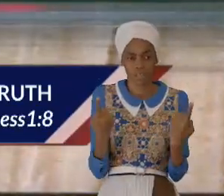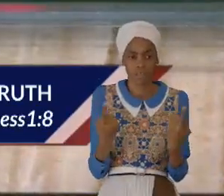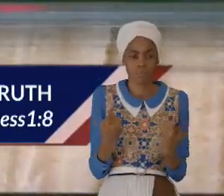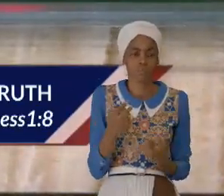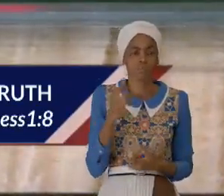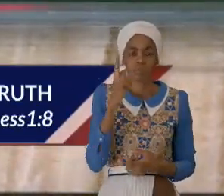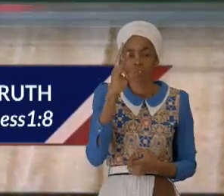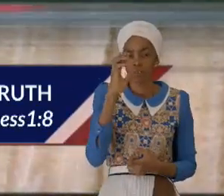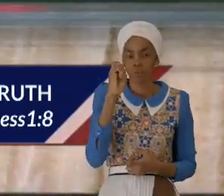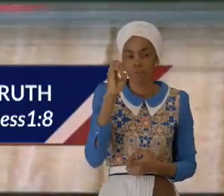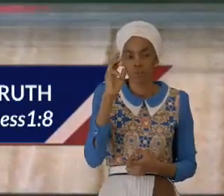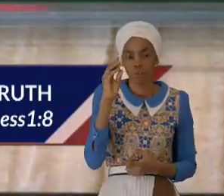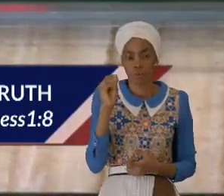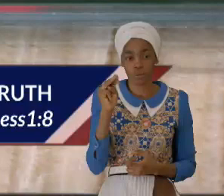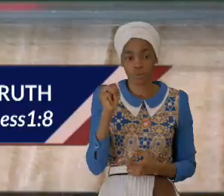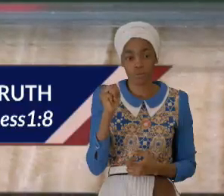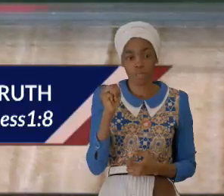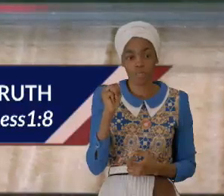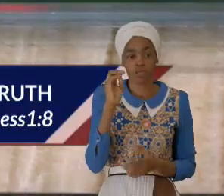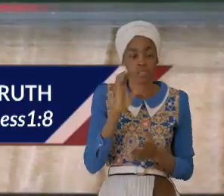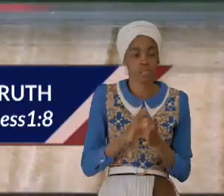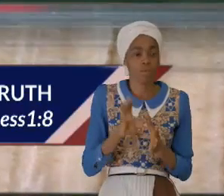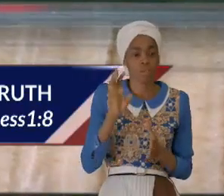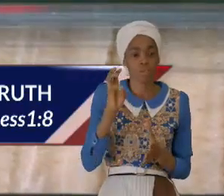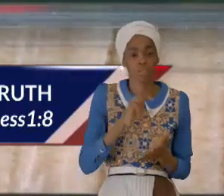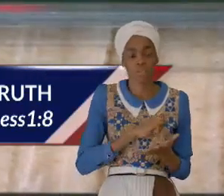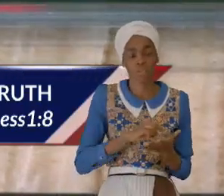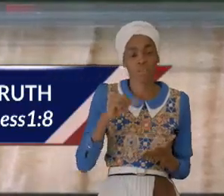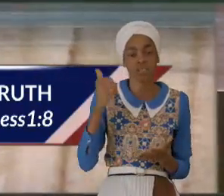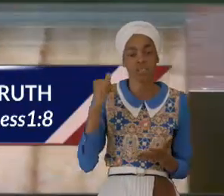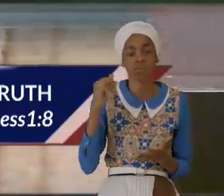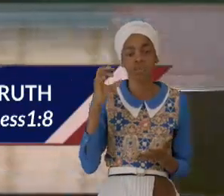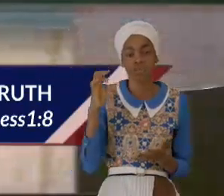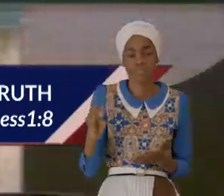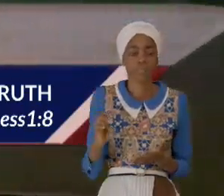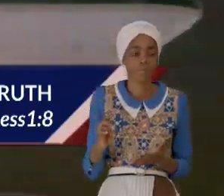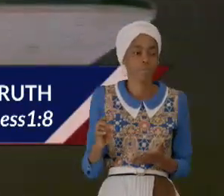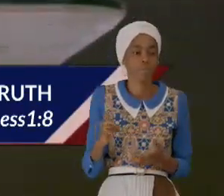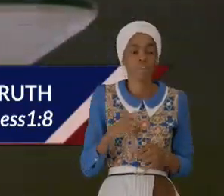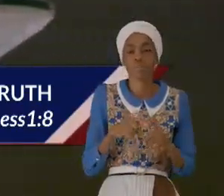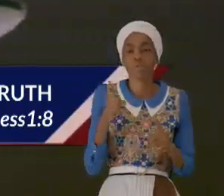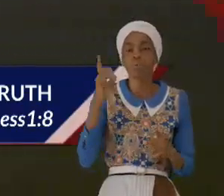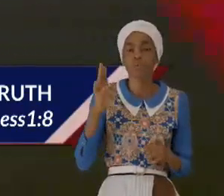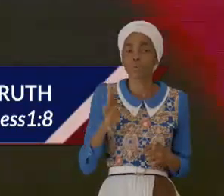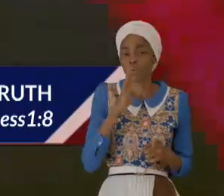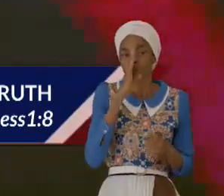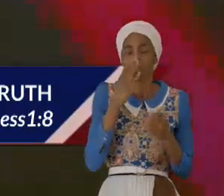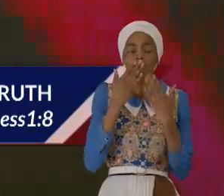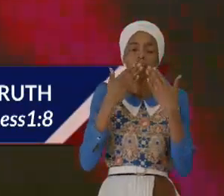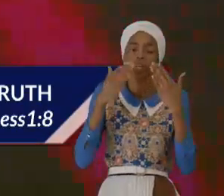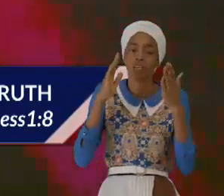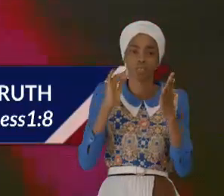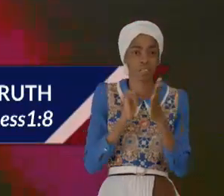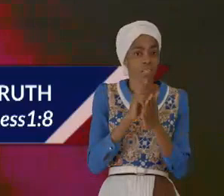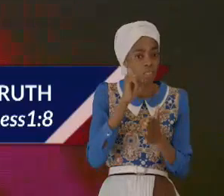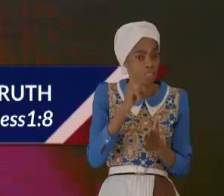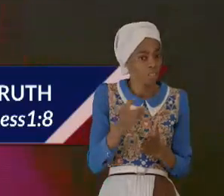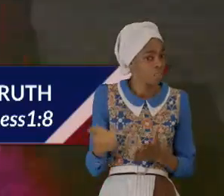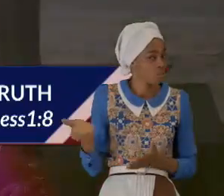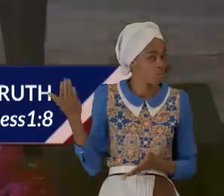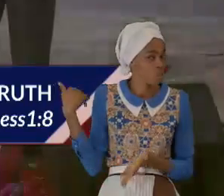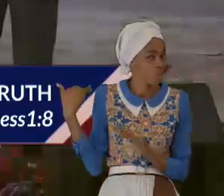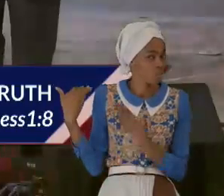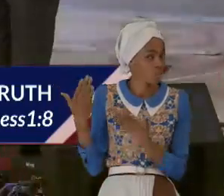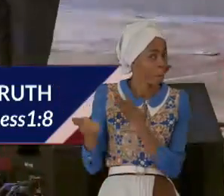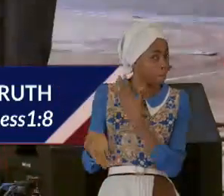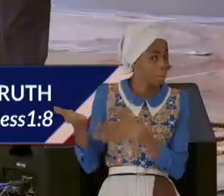17. But God be thanked that ye were in the past, ye were, before